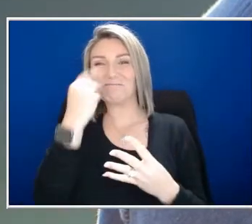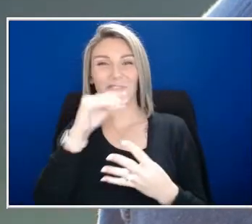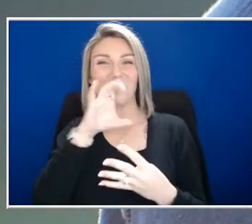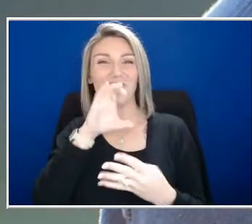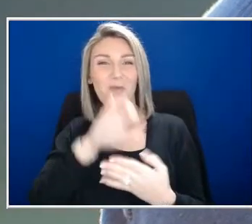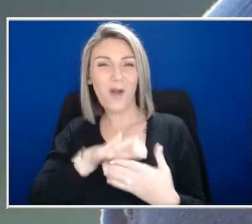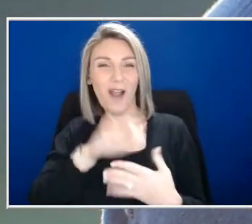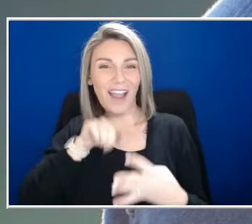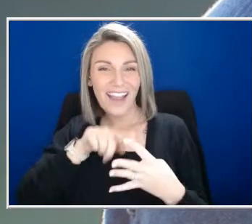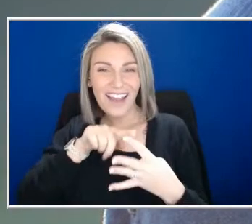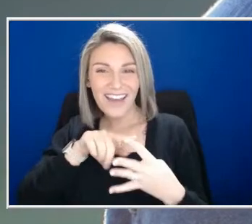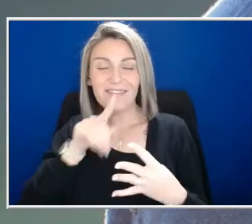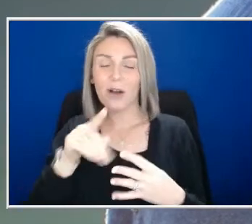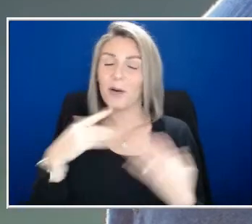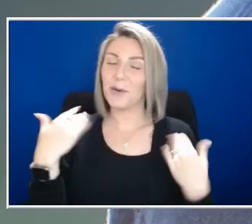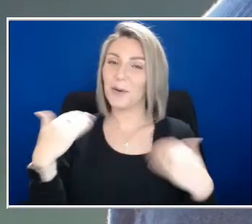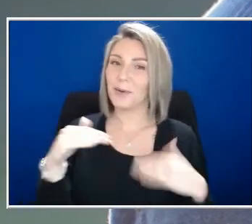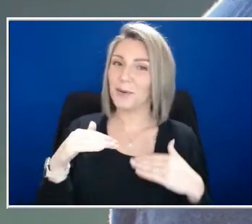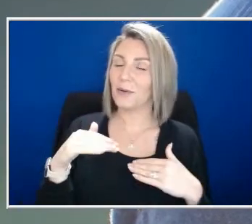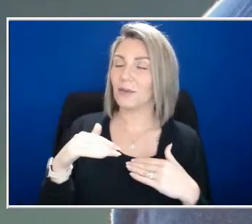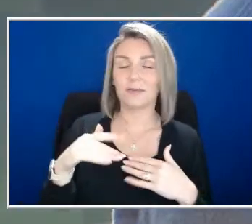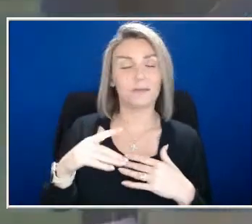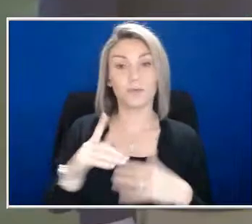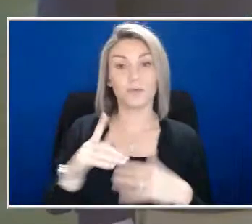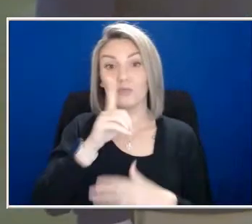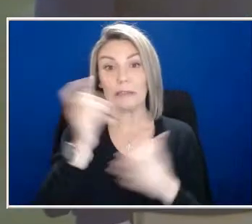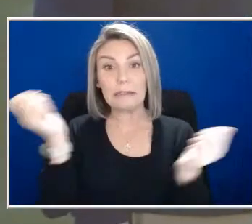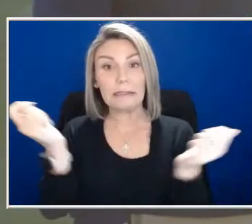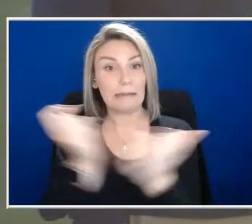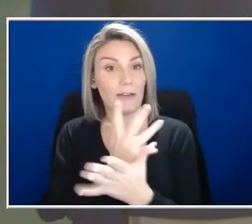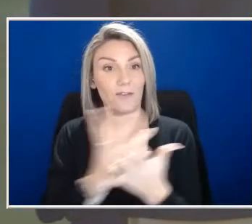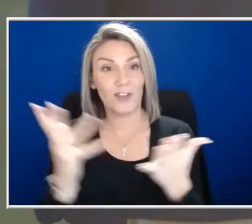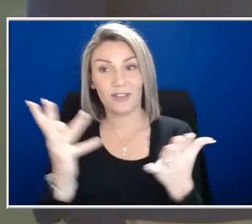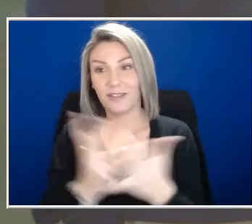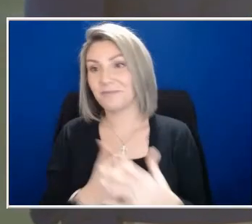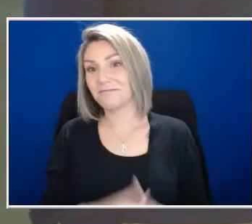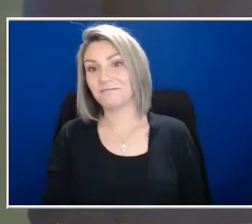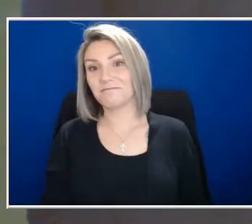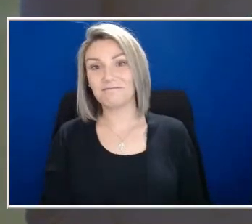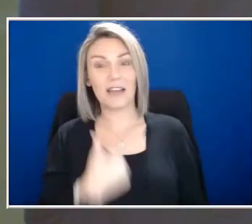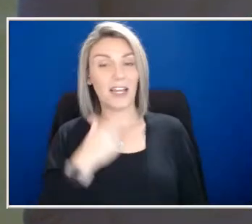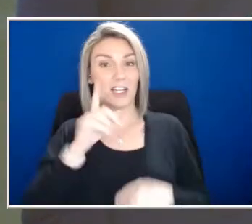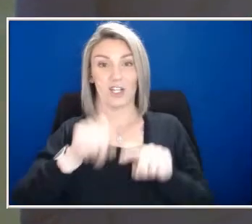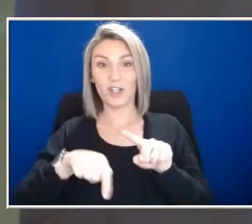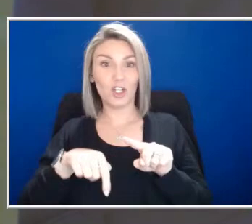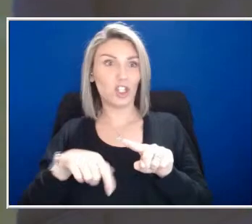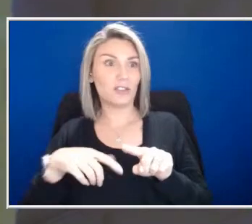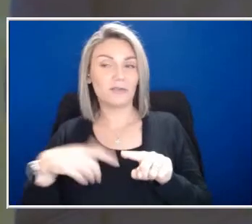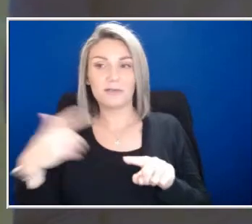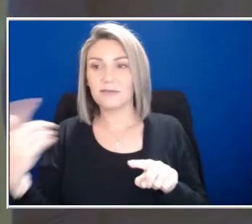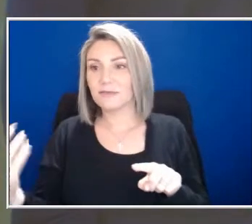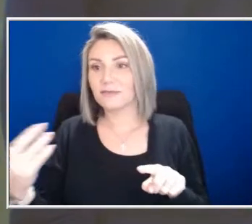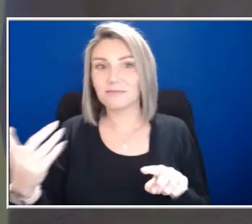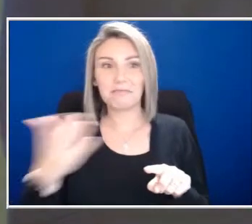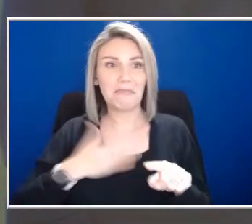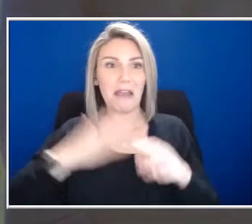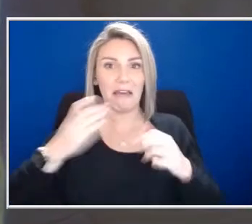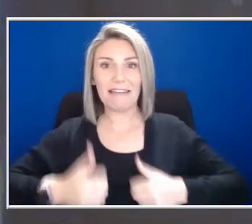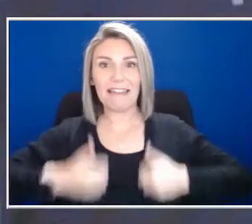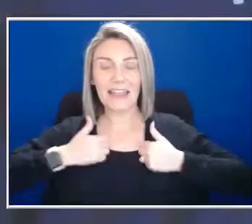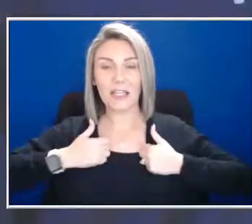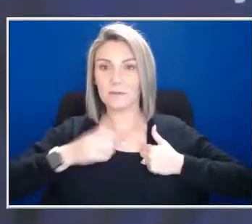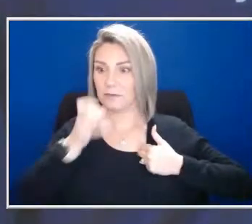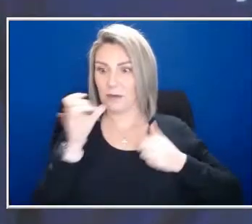think it's really it's been everything. I couldn't have, my life wouldn't be the same